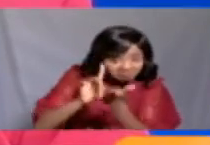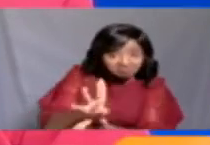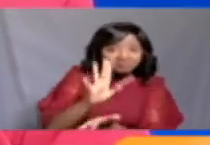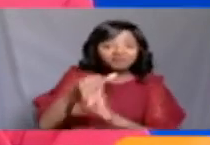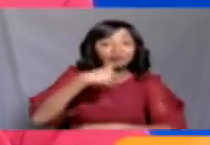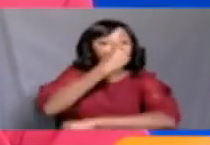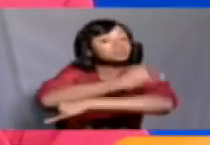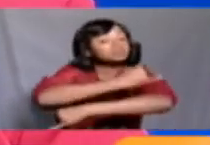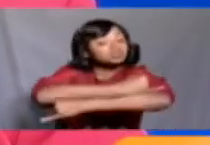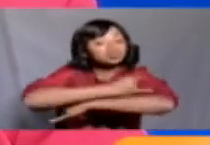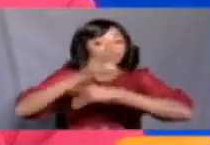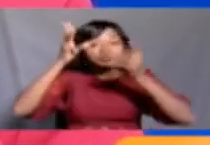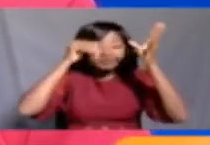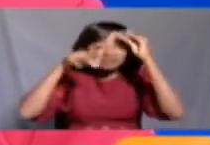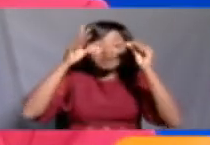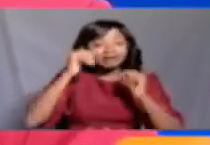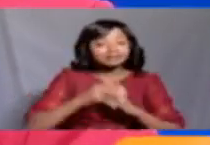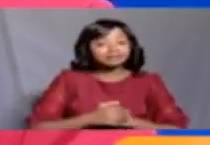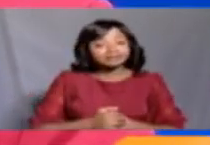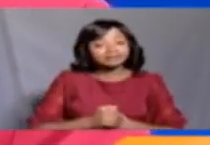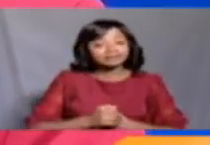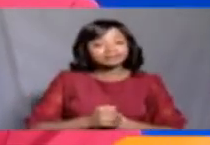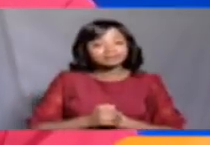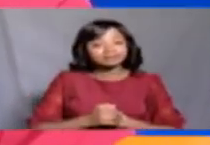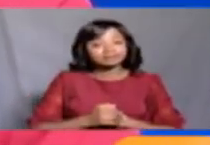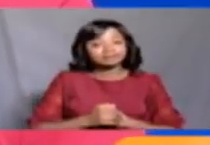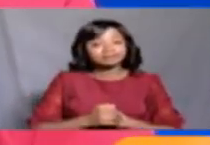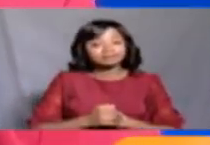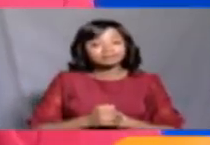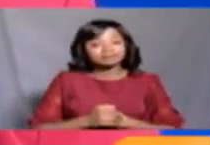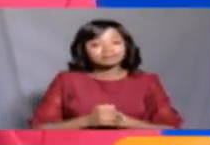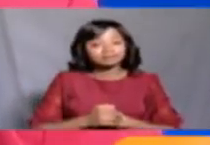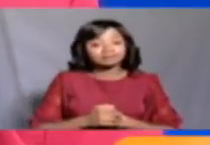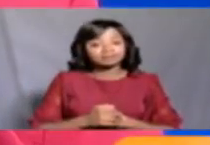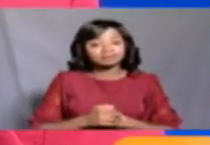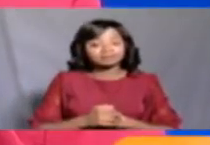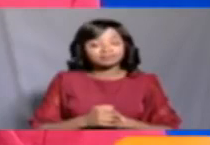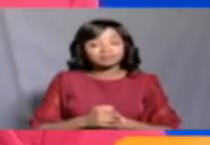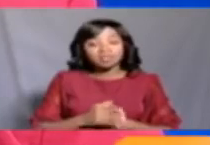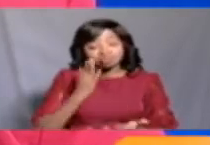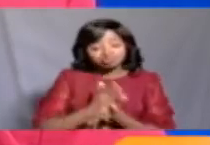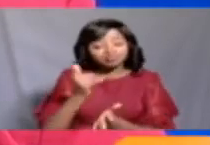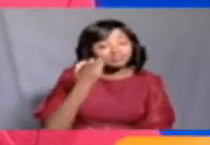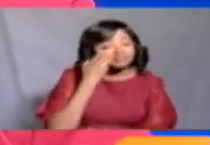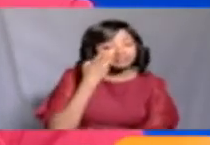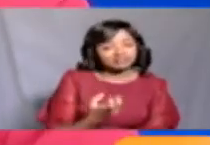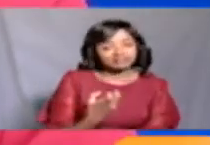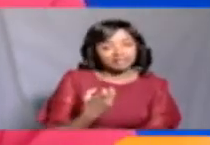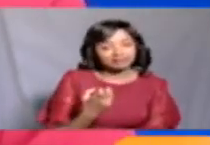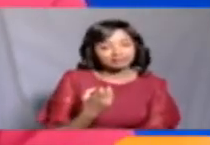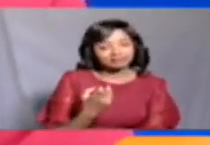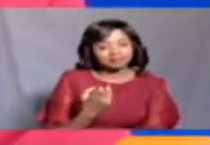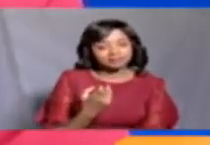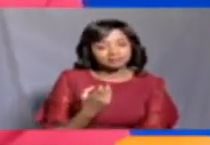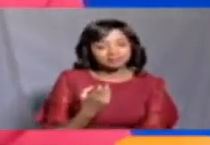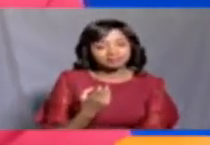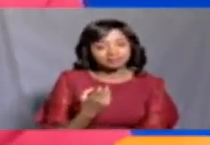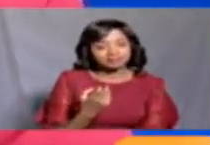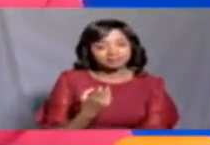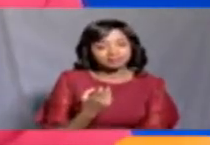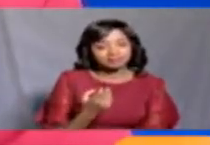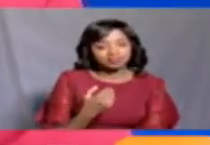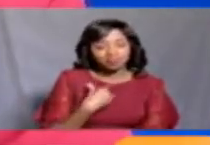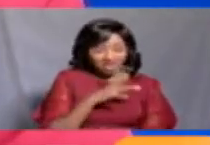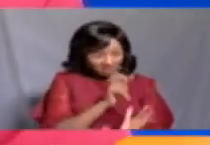institution of learning, higher institution learning. Right. So it's quite sad that we have this